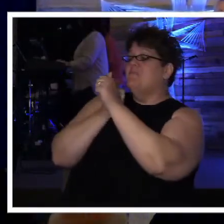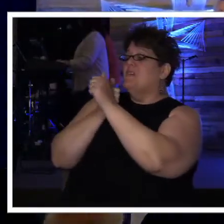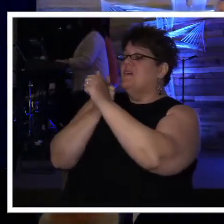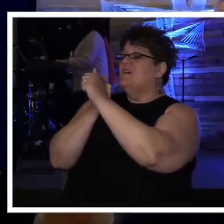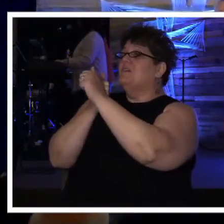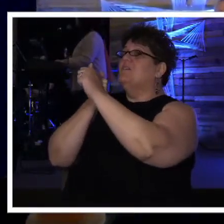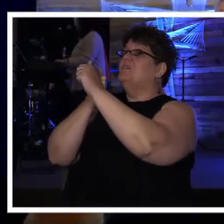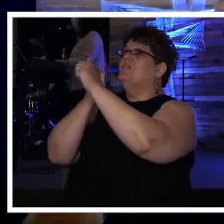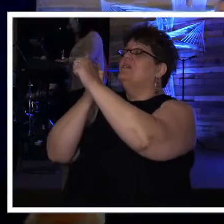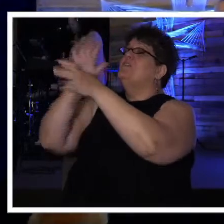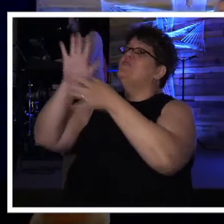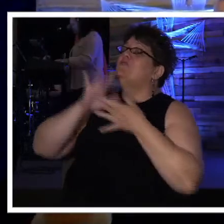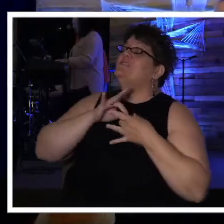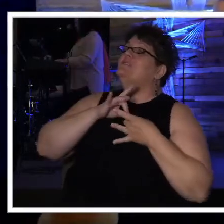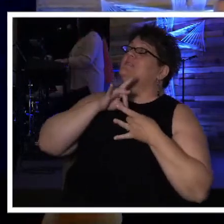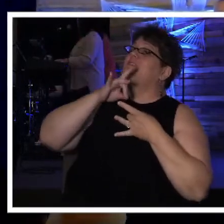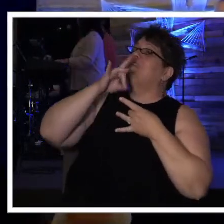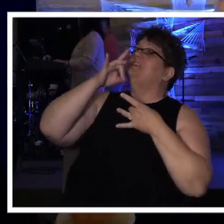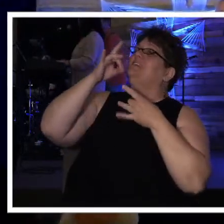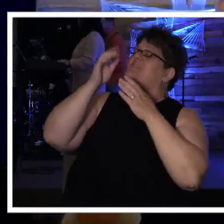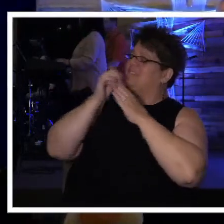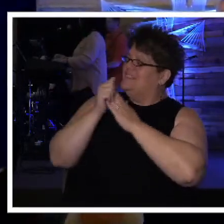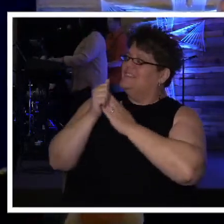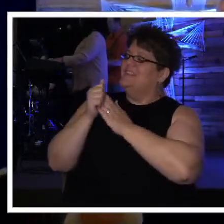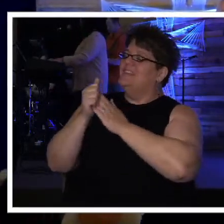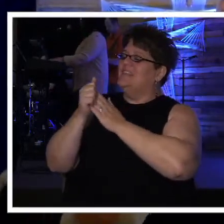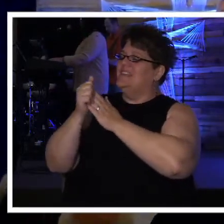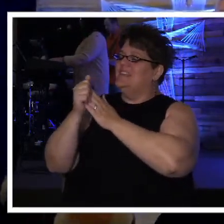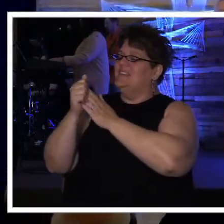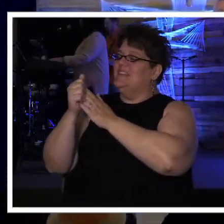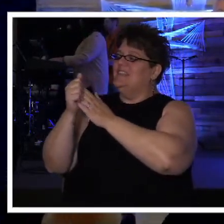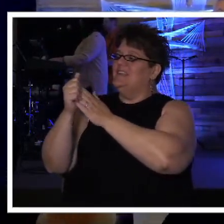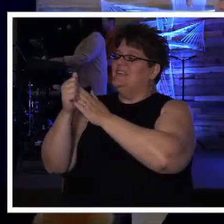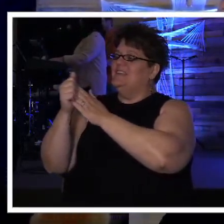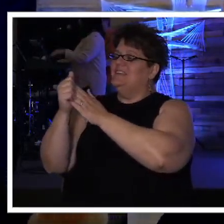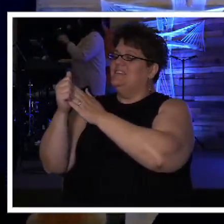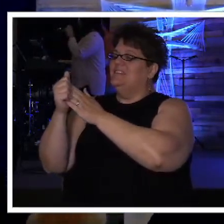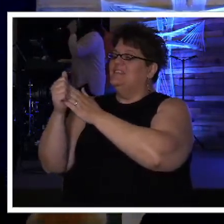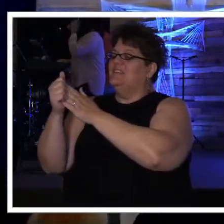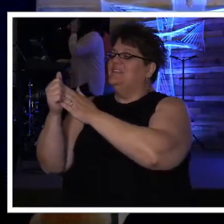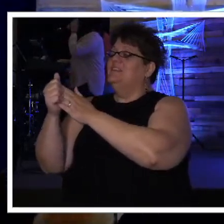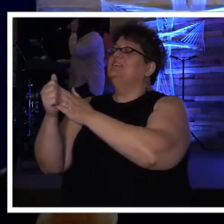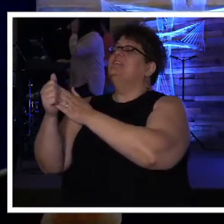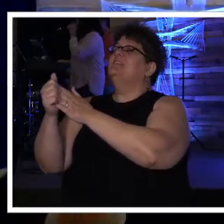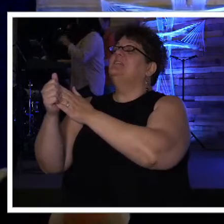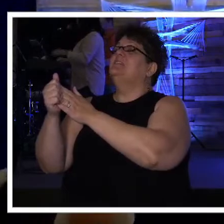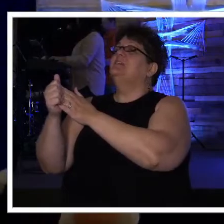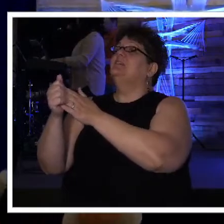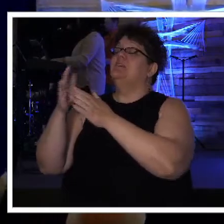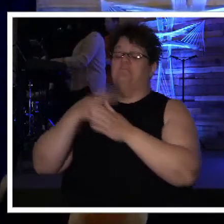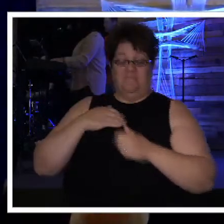I'll follow where your spirit leads.